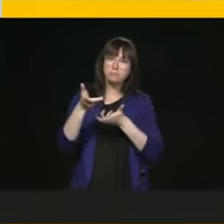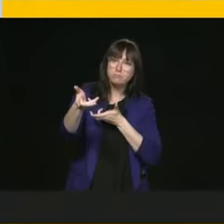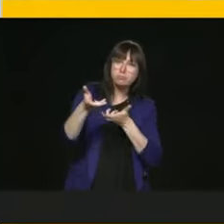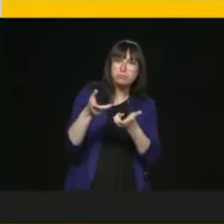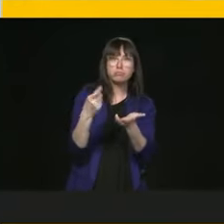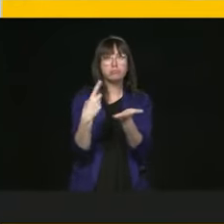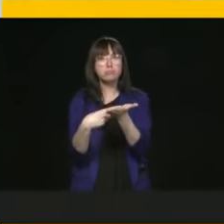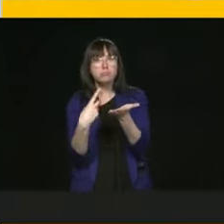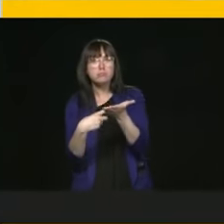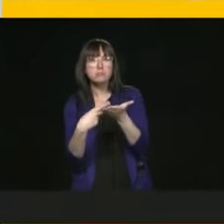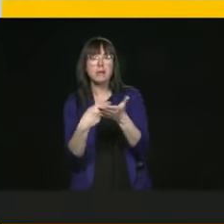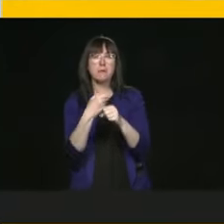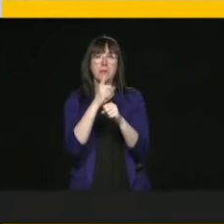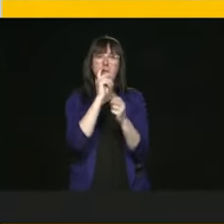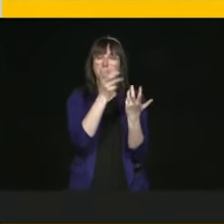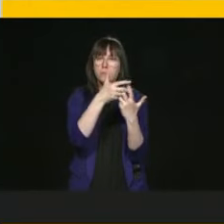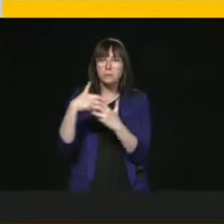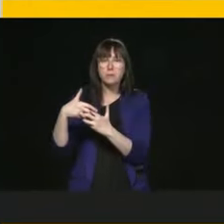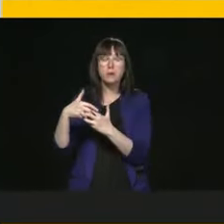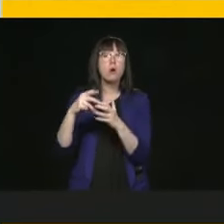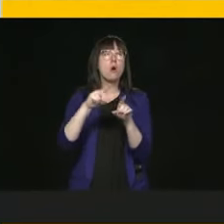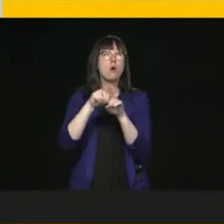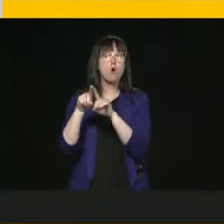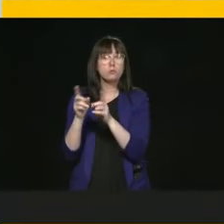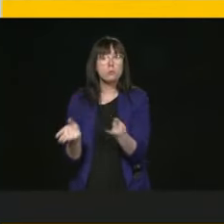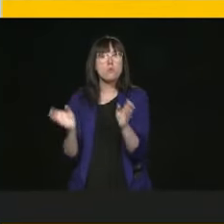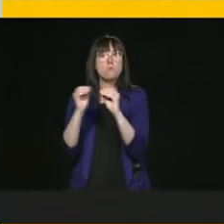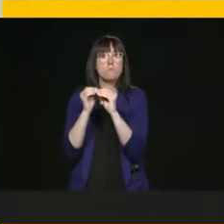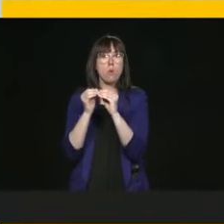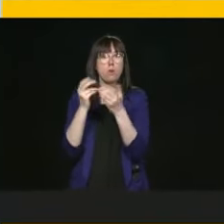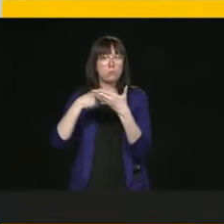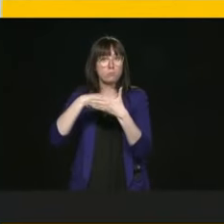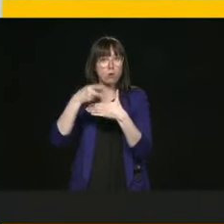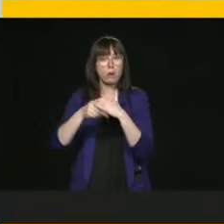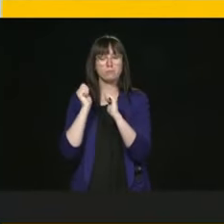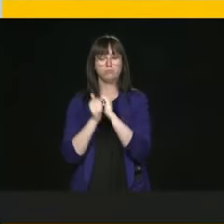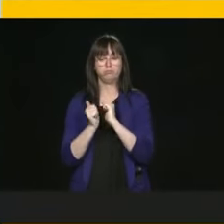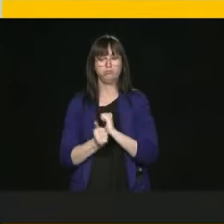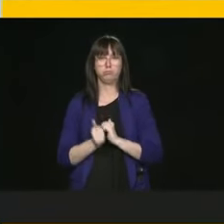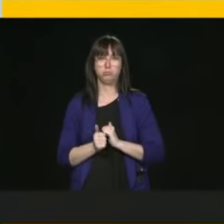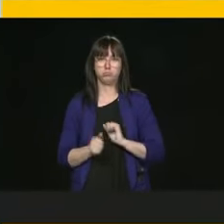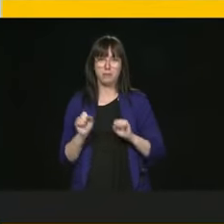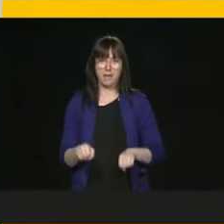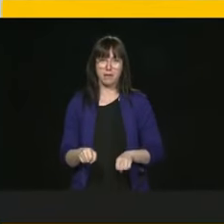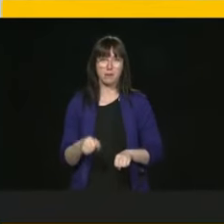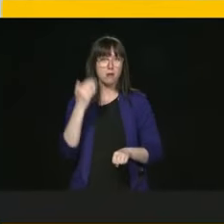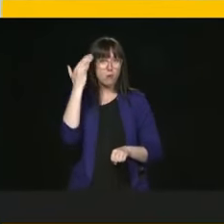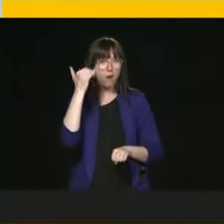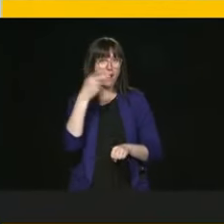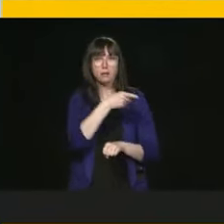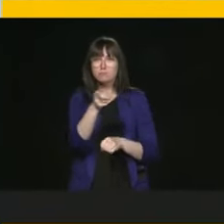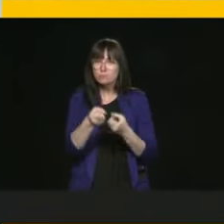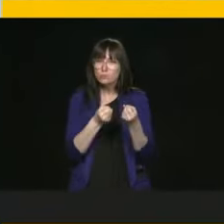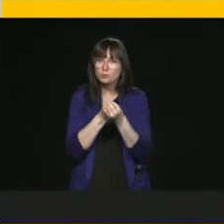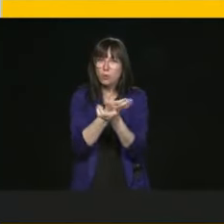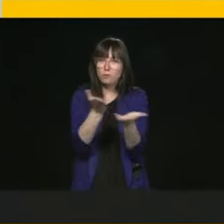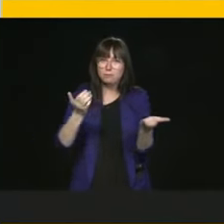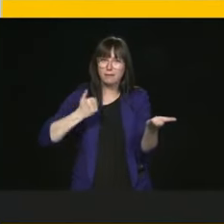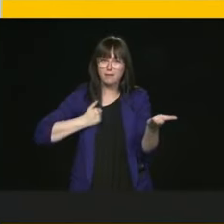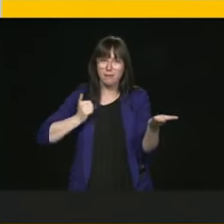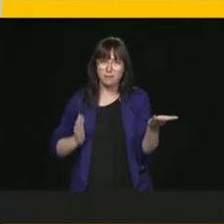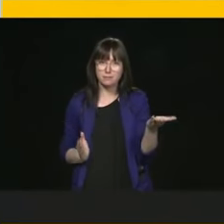accountability and also pass further measures to help Canadians. Right now, we're in a situation